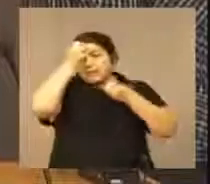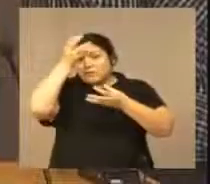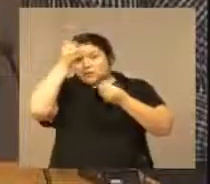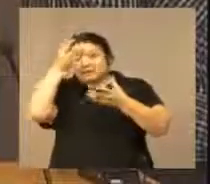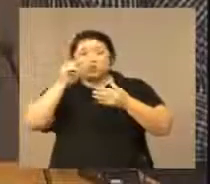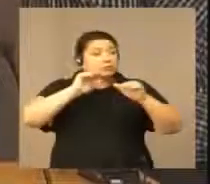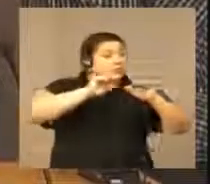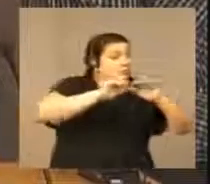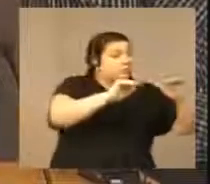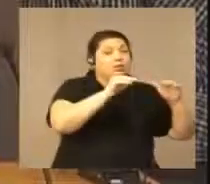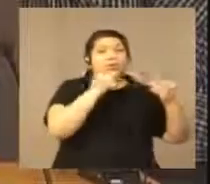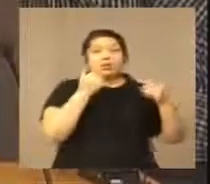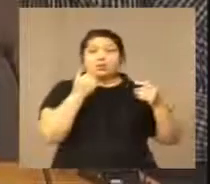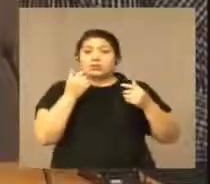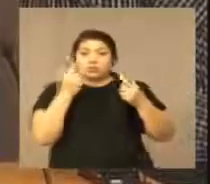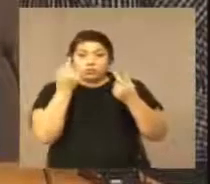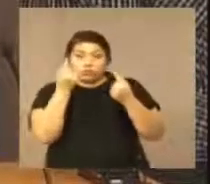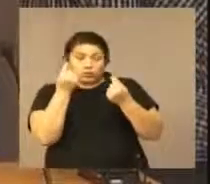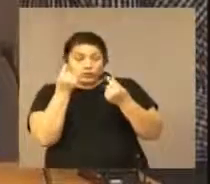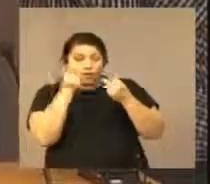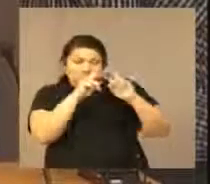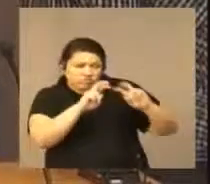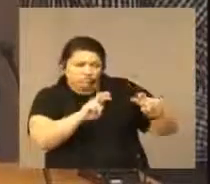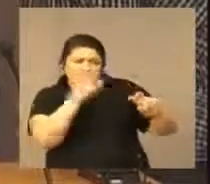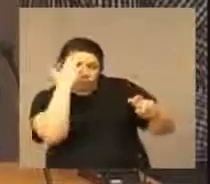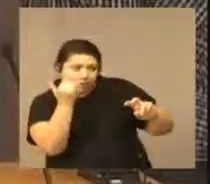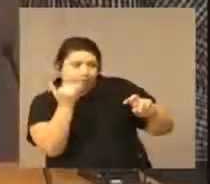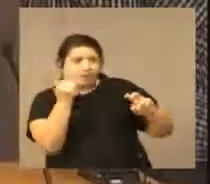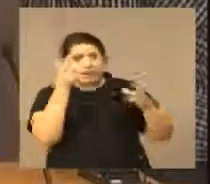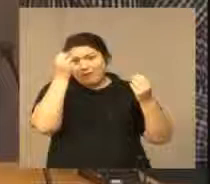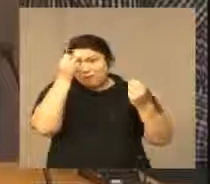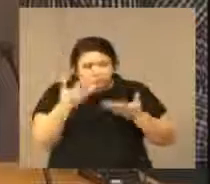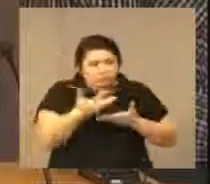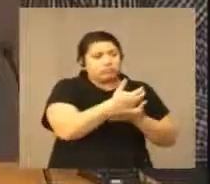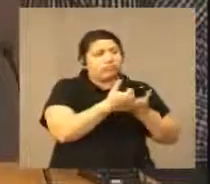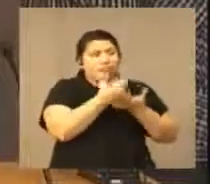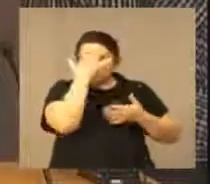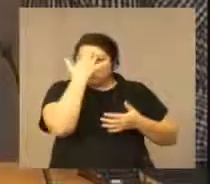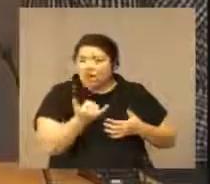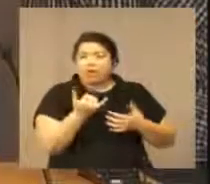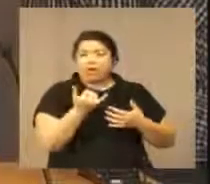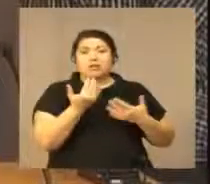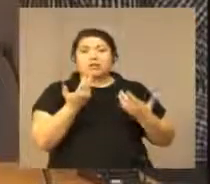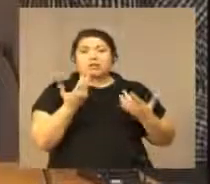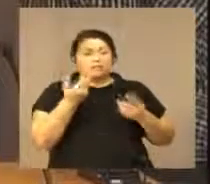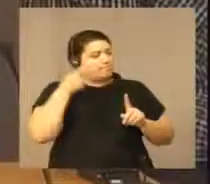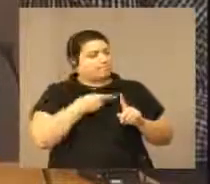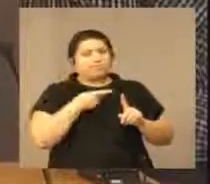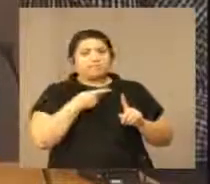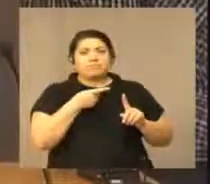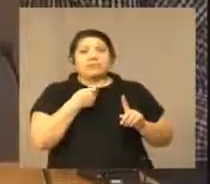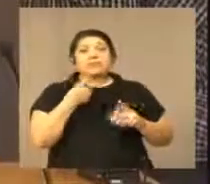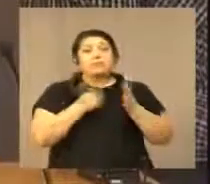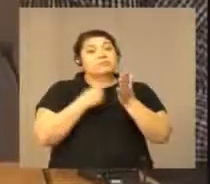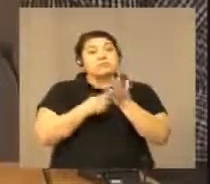information, to try to gather information so we can understand why. And sometimes you don't get